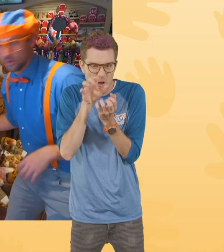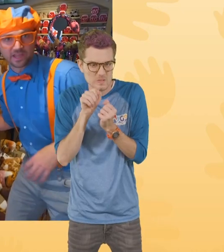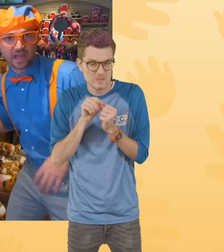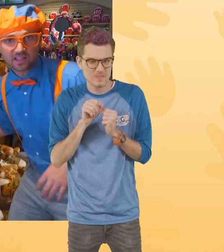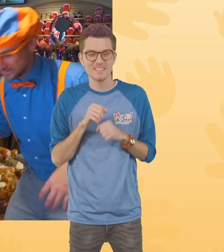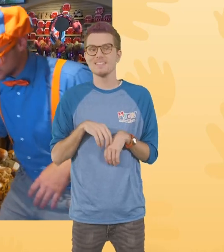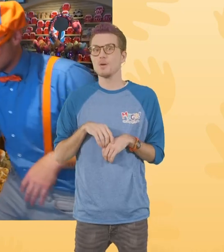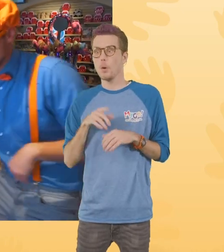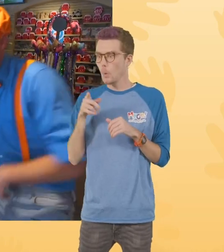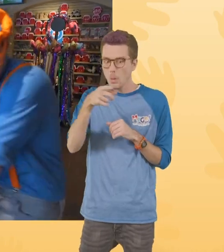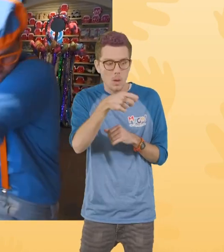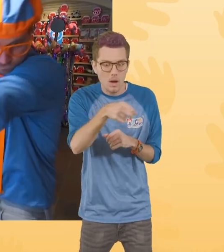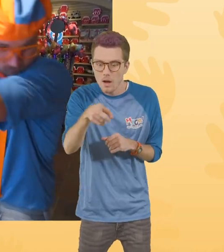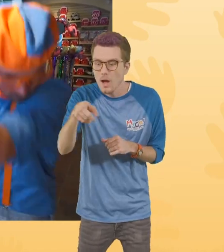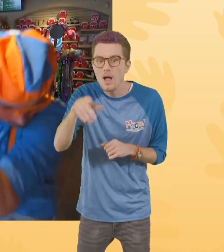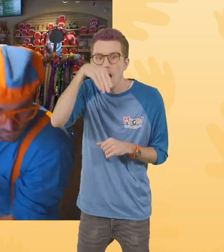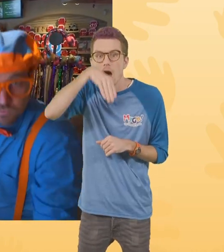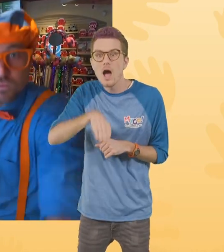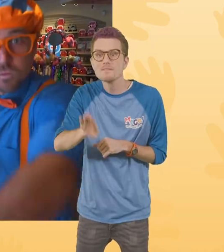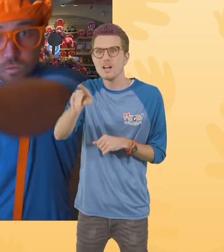Ooh, an elephant?